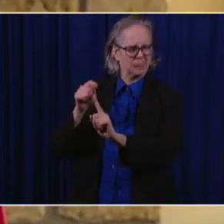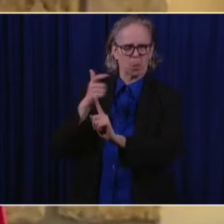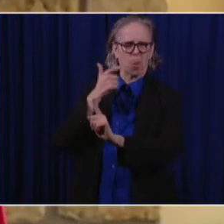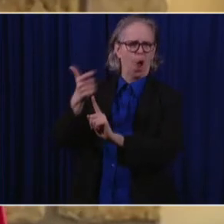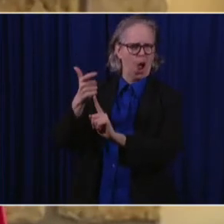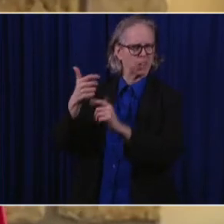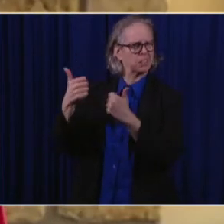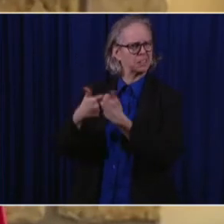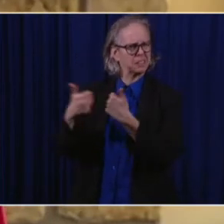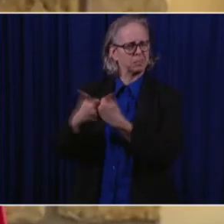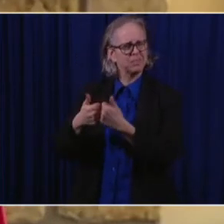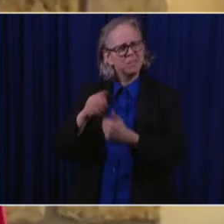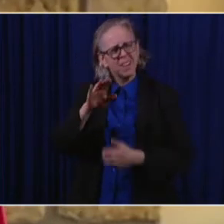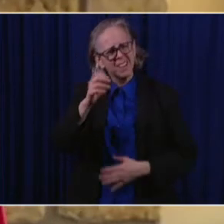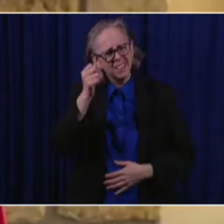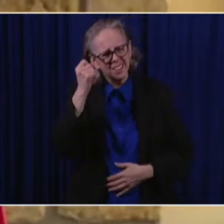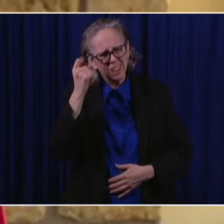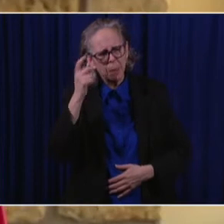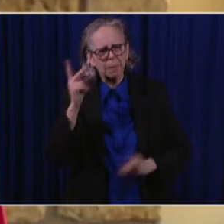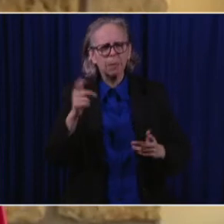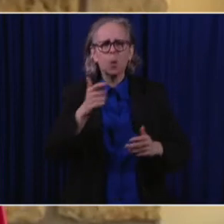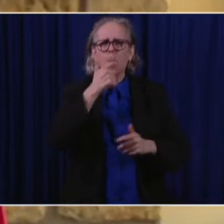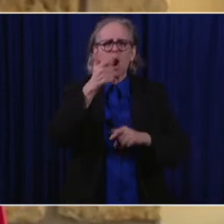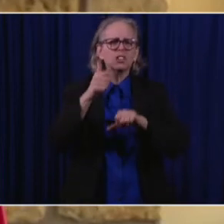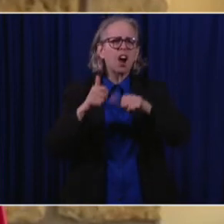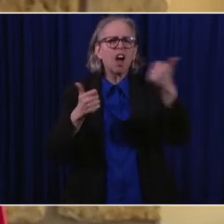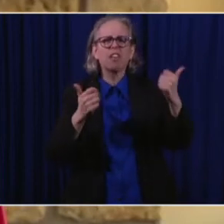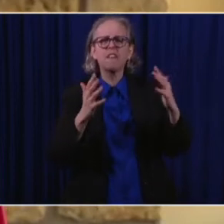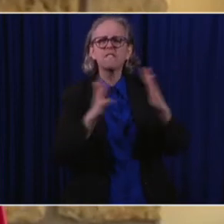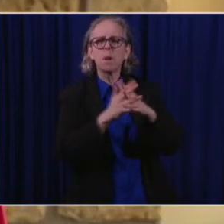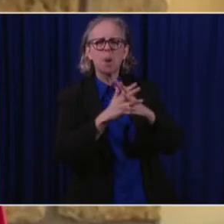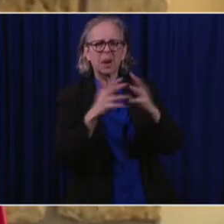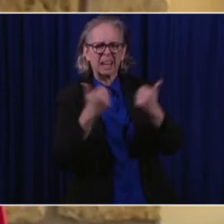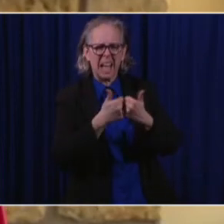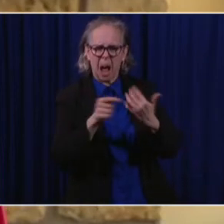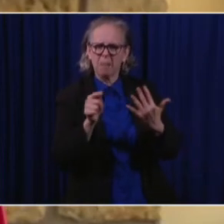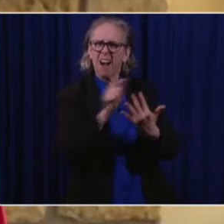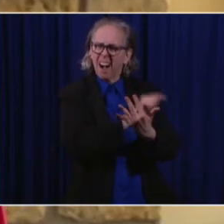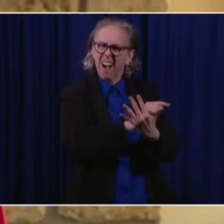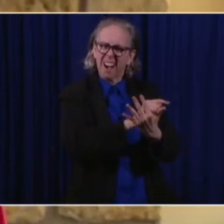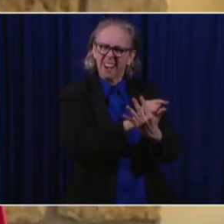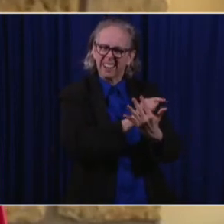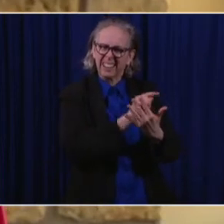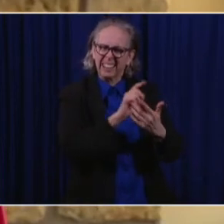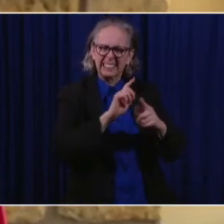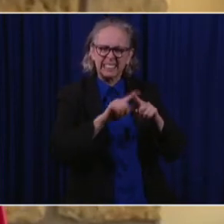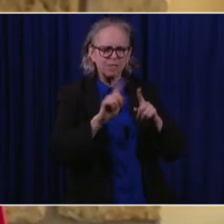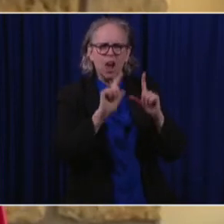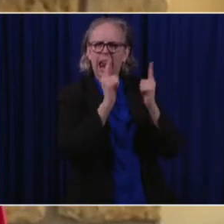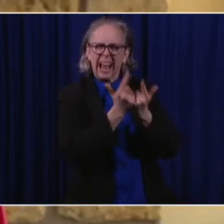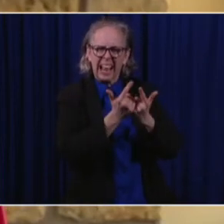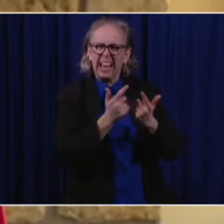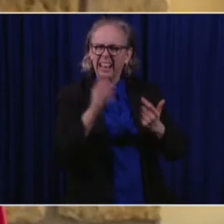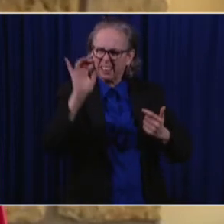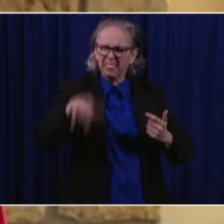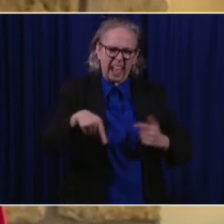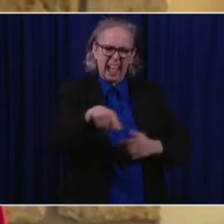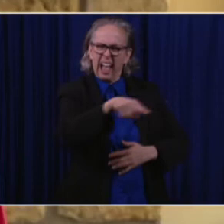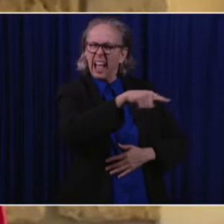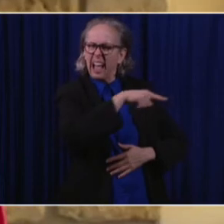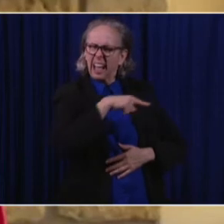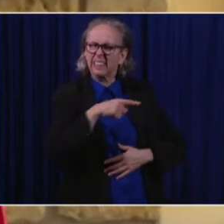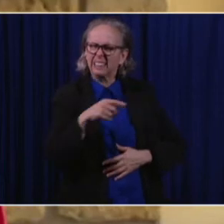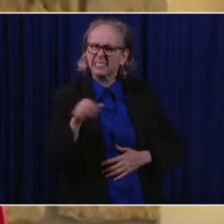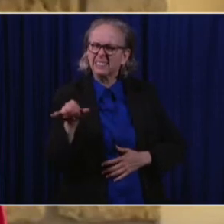thing, but people will watch other games as well. So, you would have to have something to do it, to change that. I